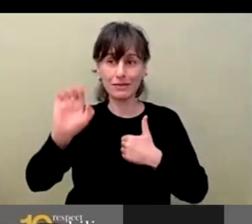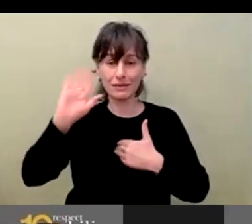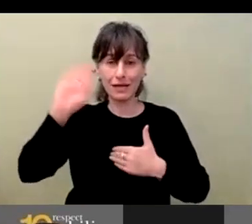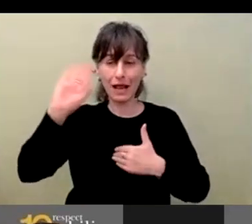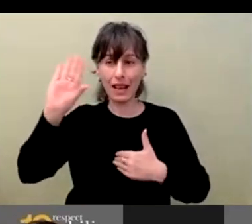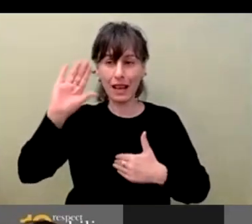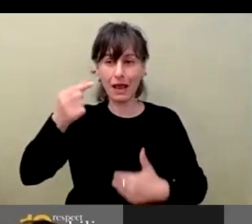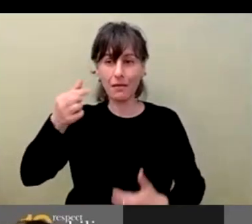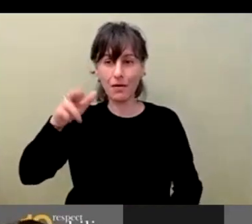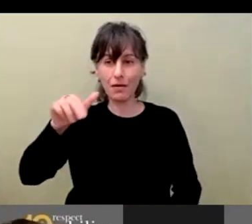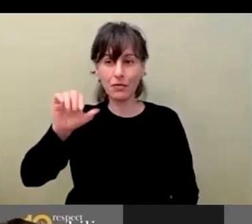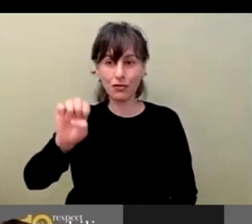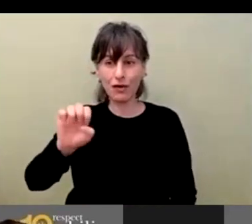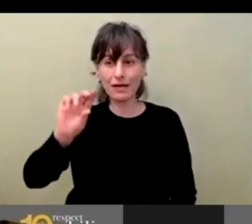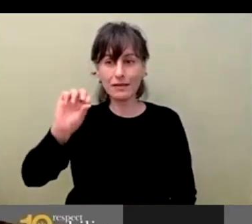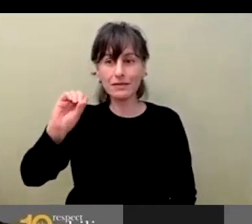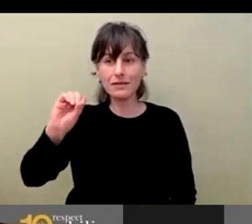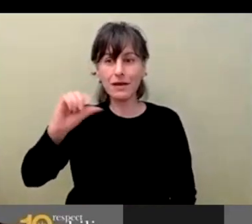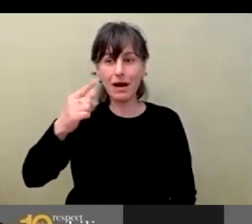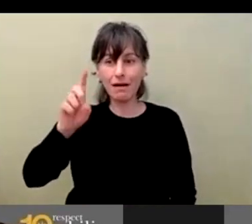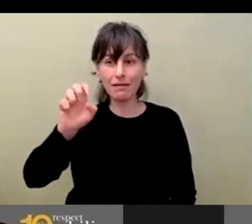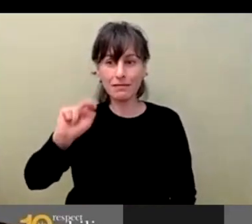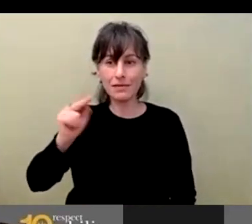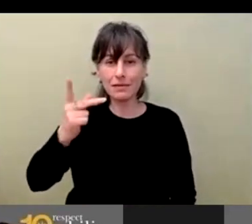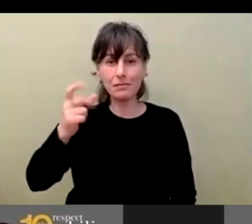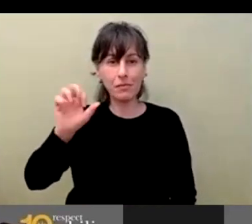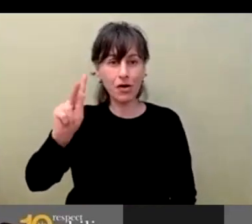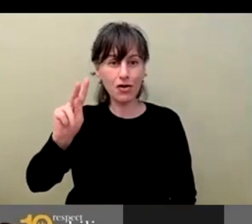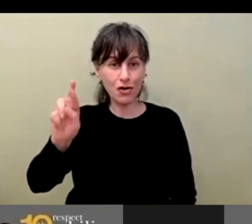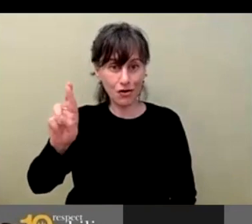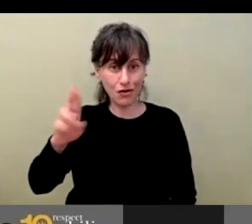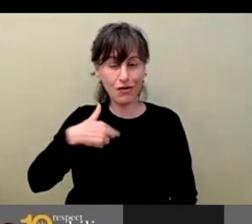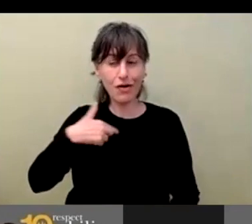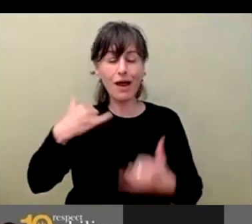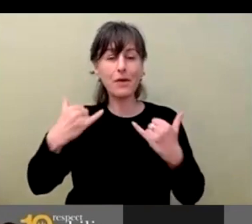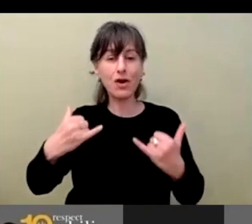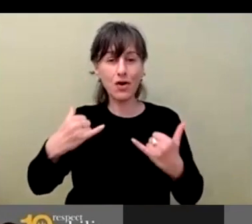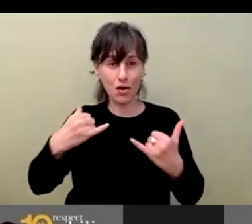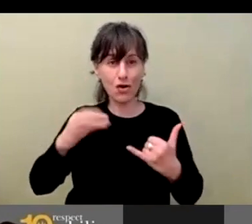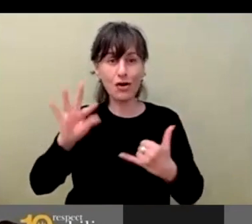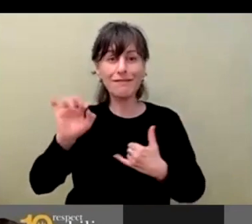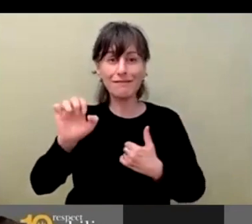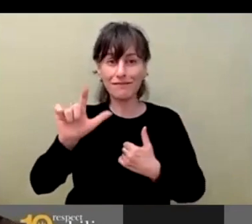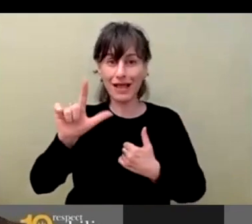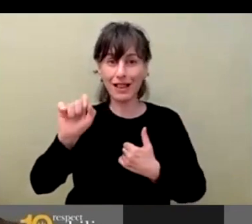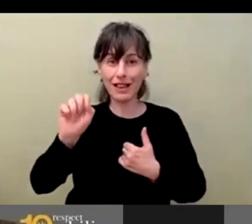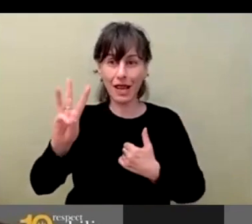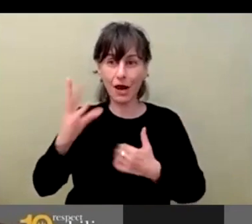Hi, I'm Grace Ogden Parker. I am one of the current fellows in the